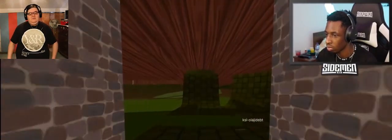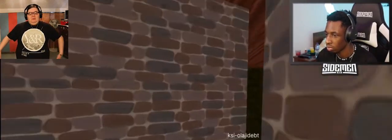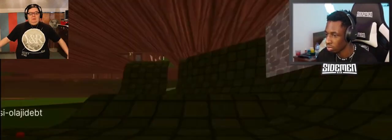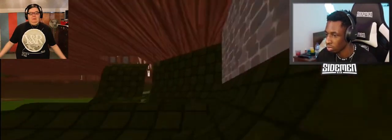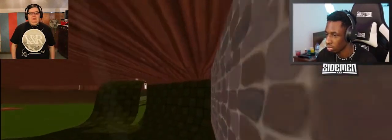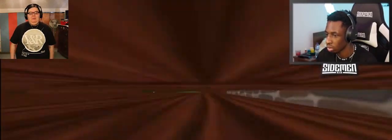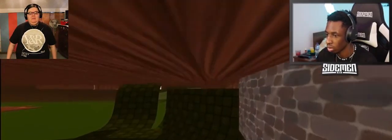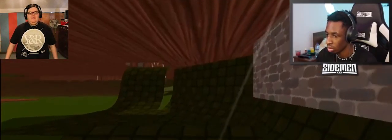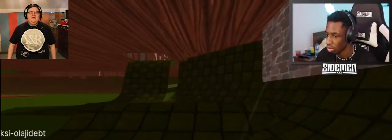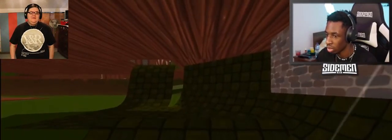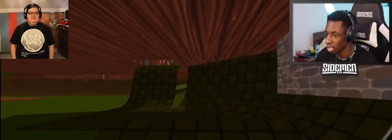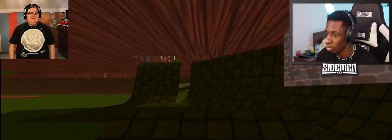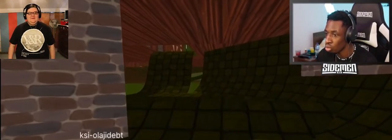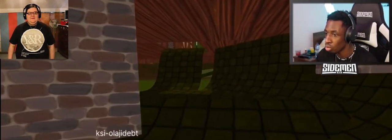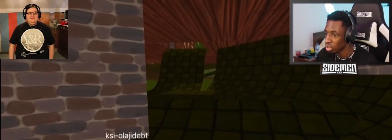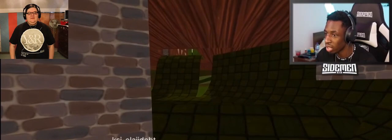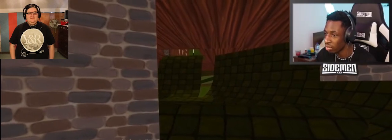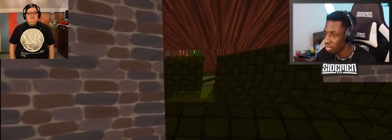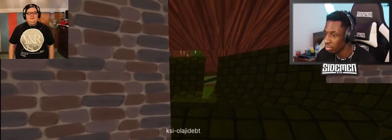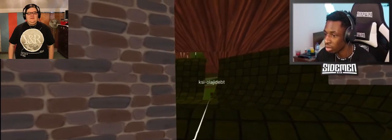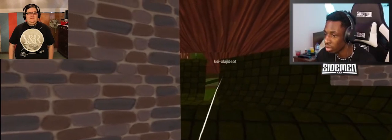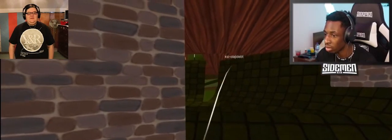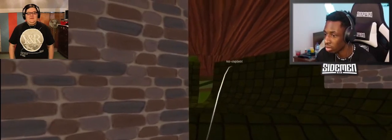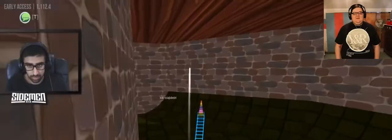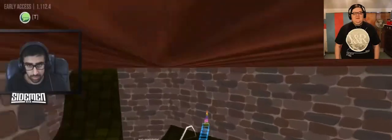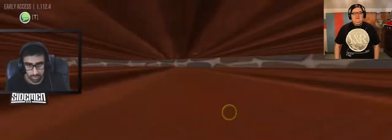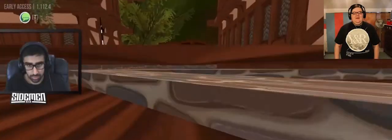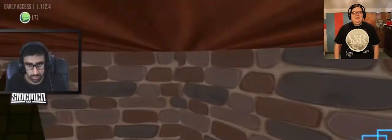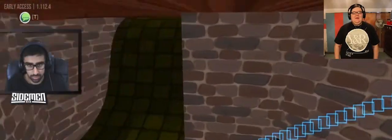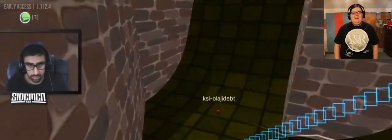try. See, that wall wasn't there either.